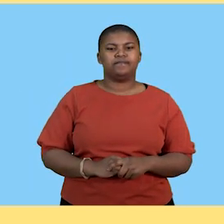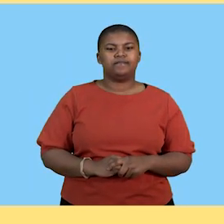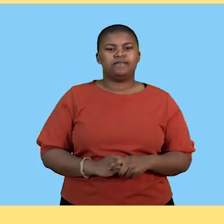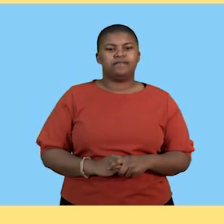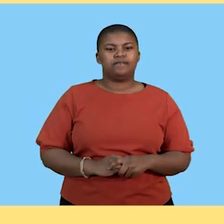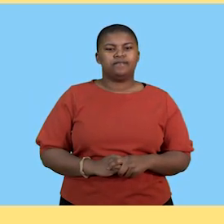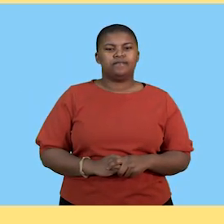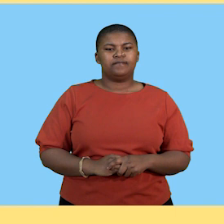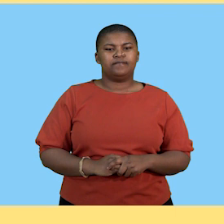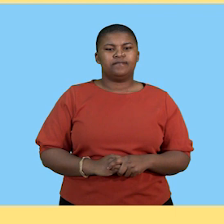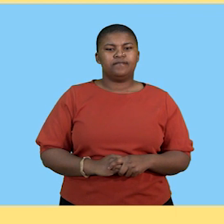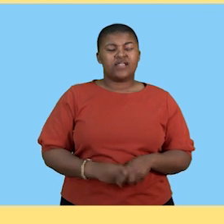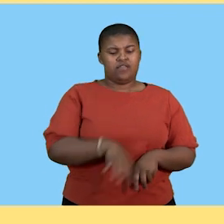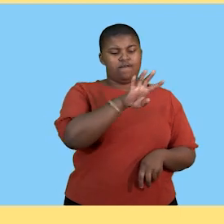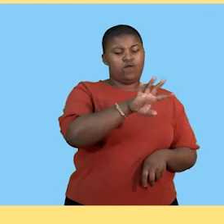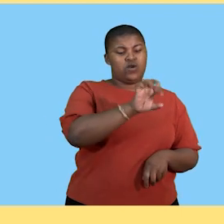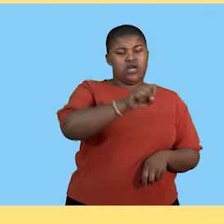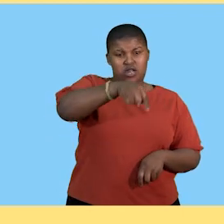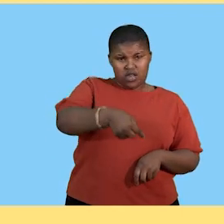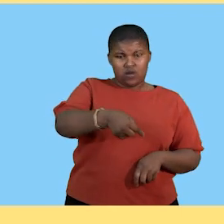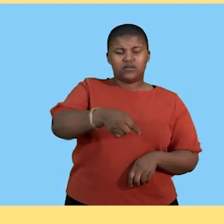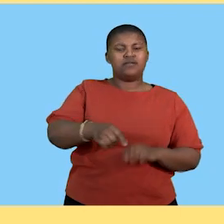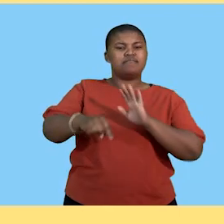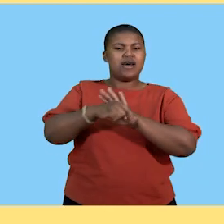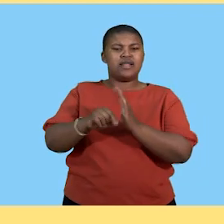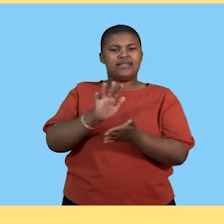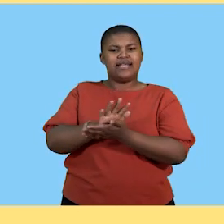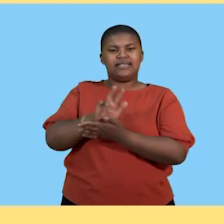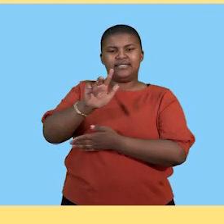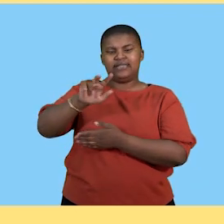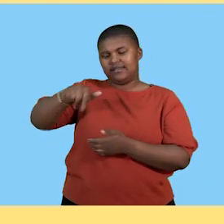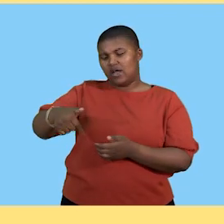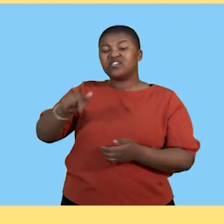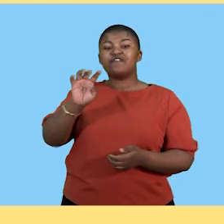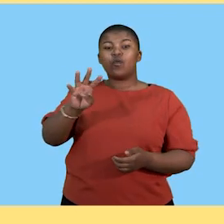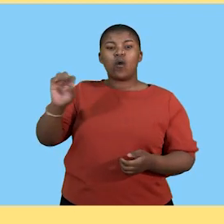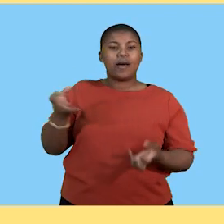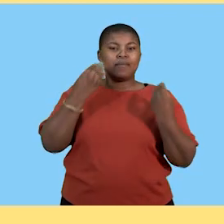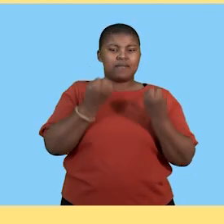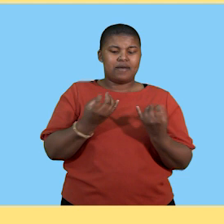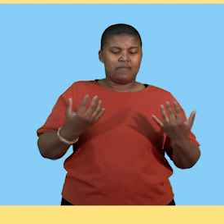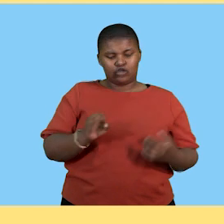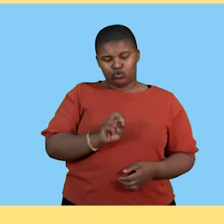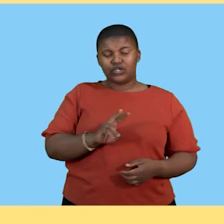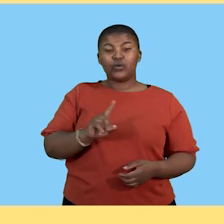18,400. 40 minus 18.4, that would give me